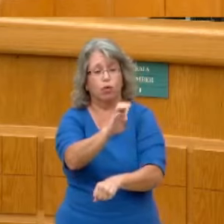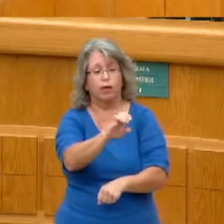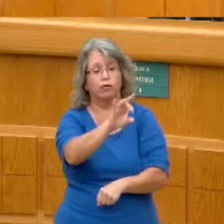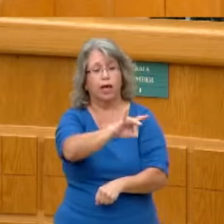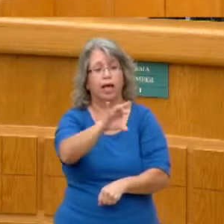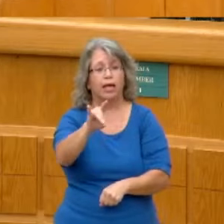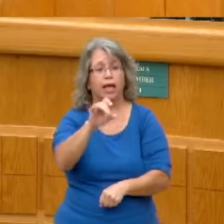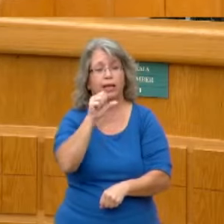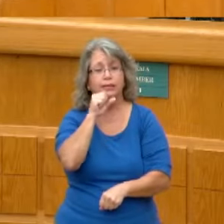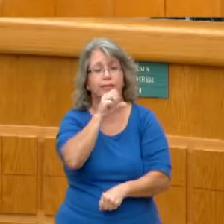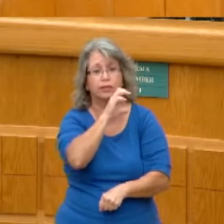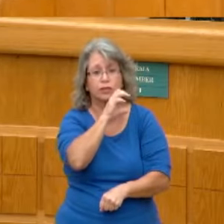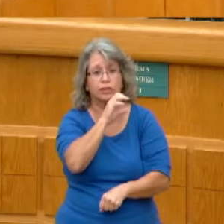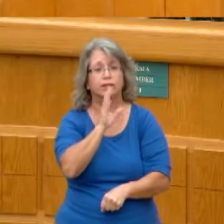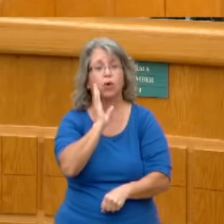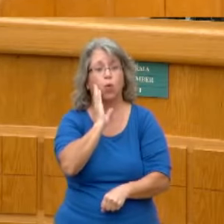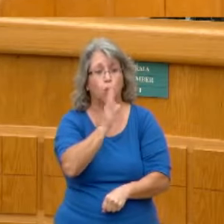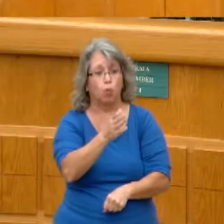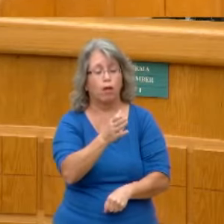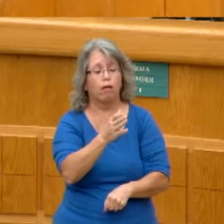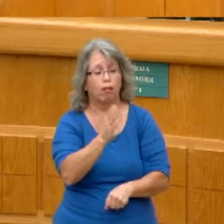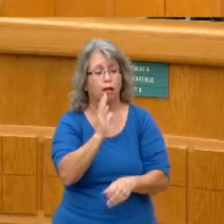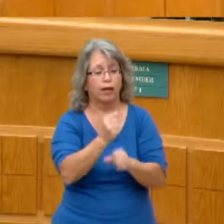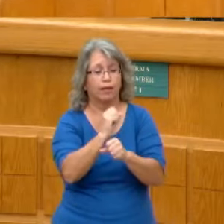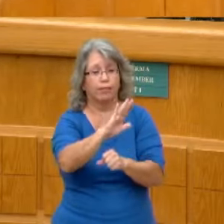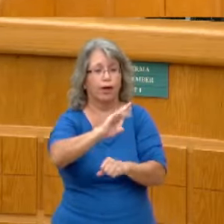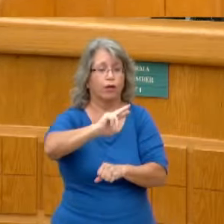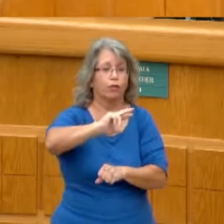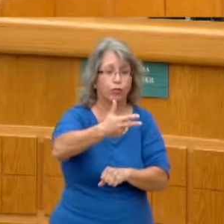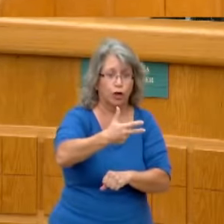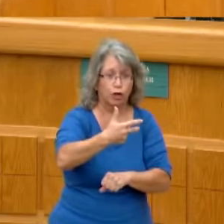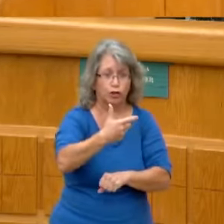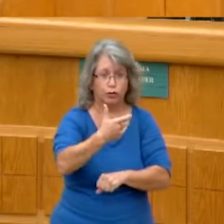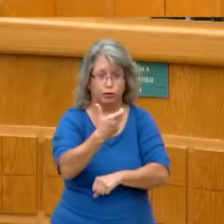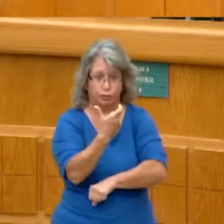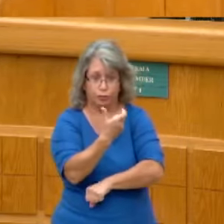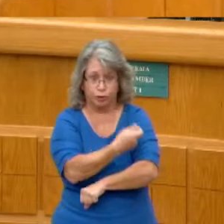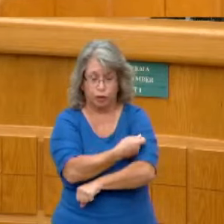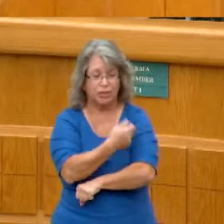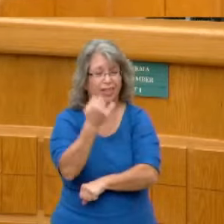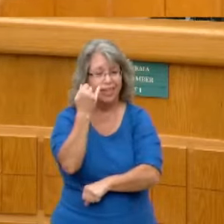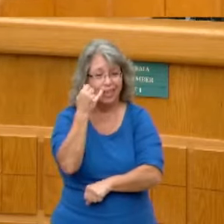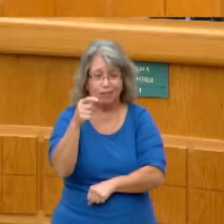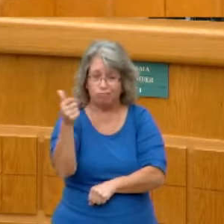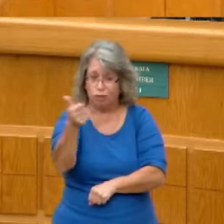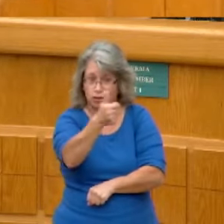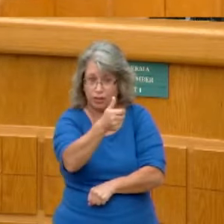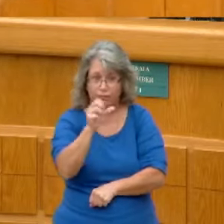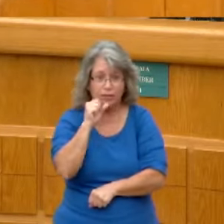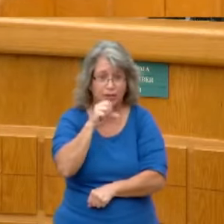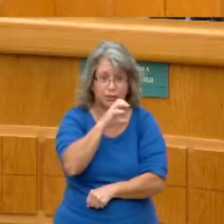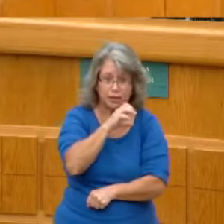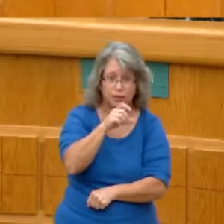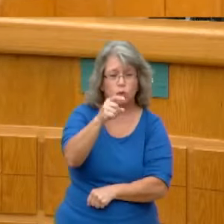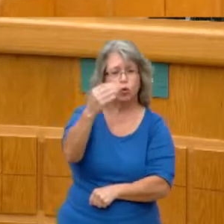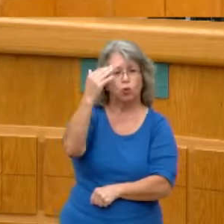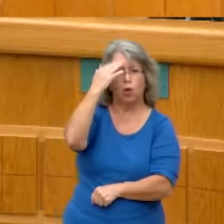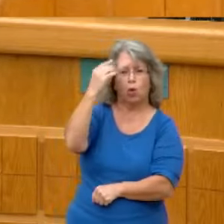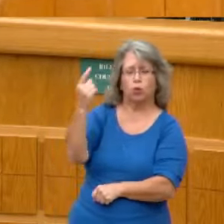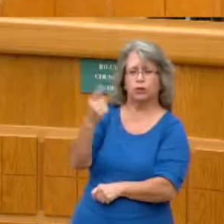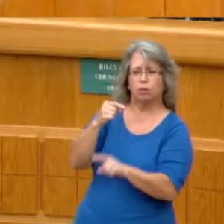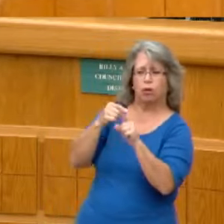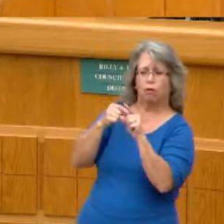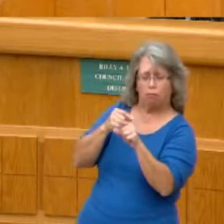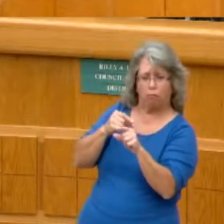citizens who will be receiving their additional dose. If you're a senior, or if you know of a senior in need of that additional